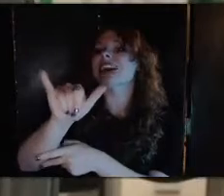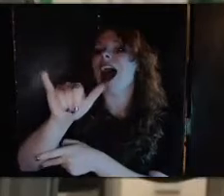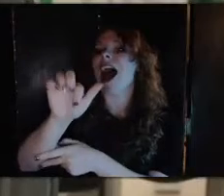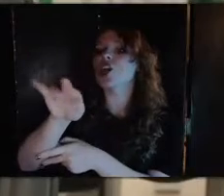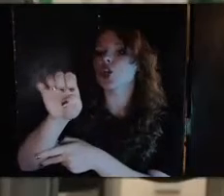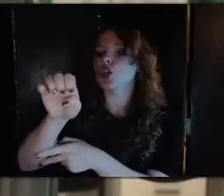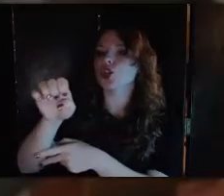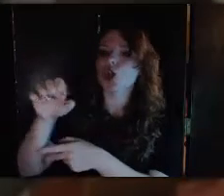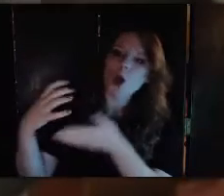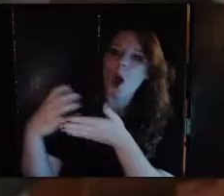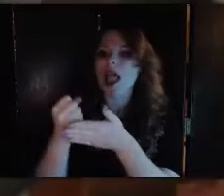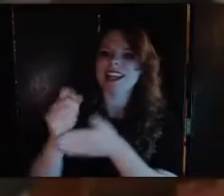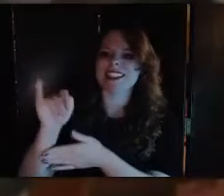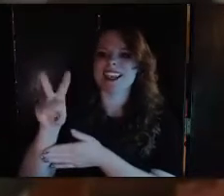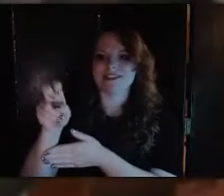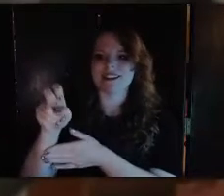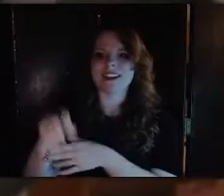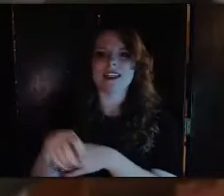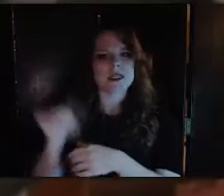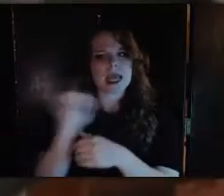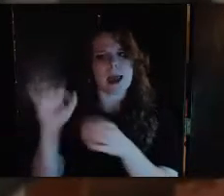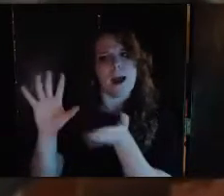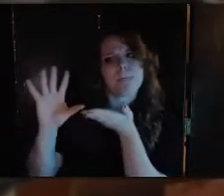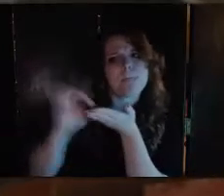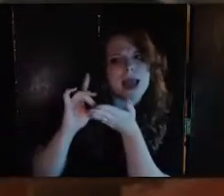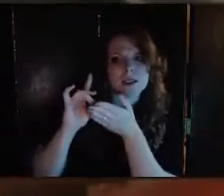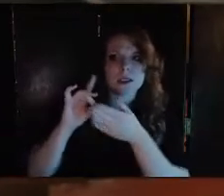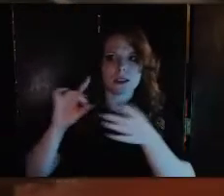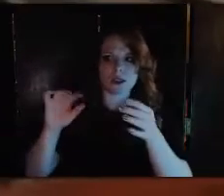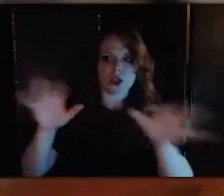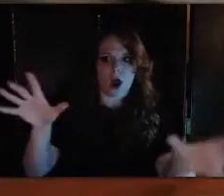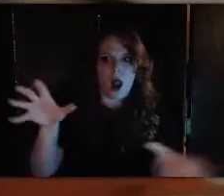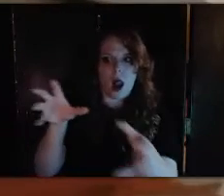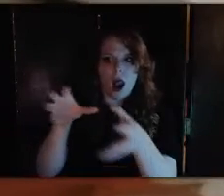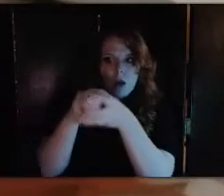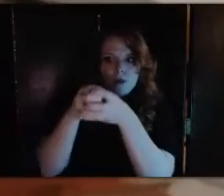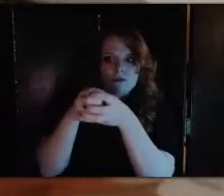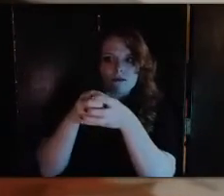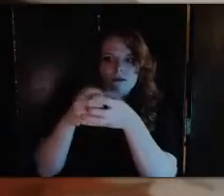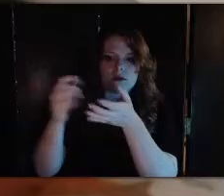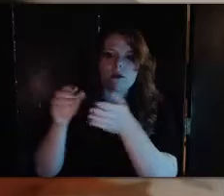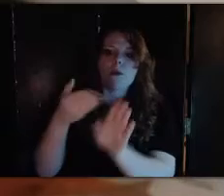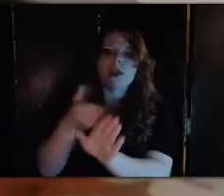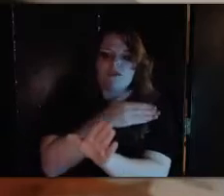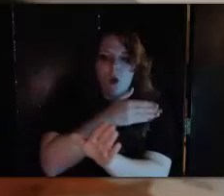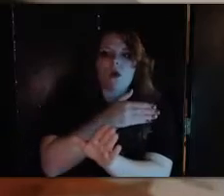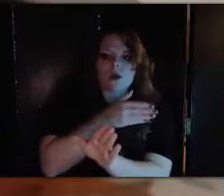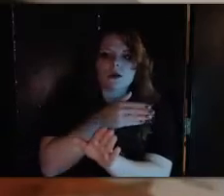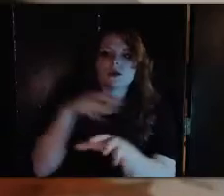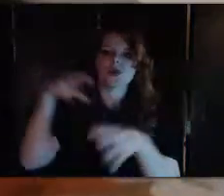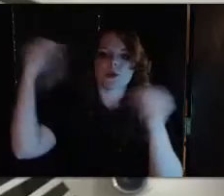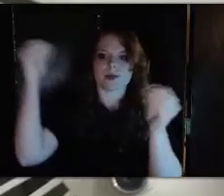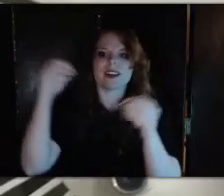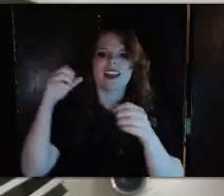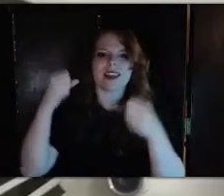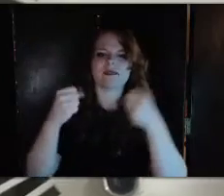Collective has designed a device that works like a magnet, attracting many of those particles and capturing them before they are released in the